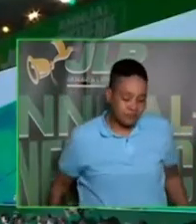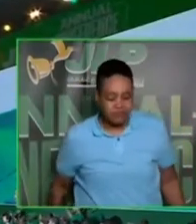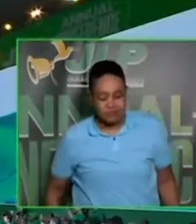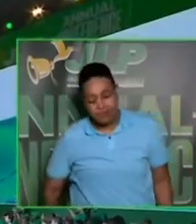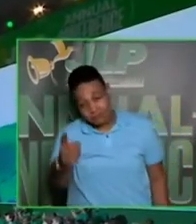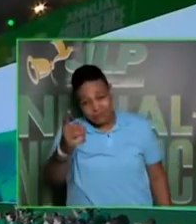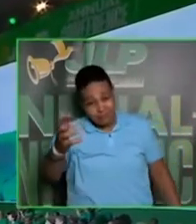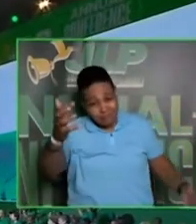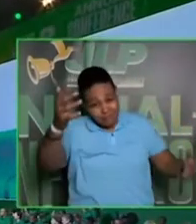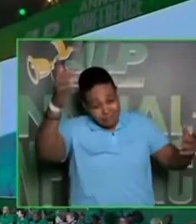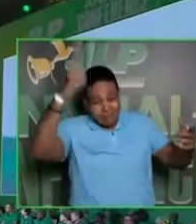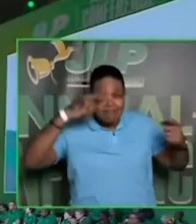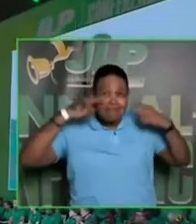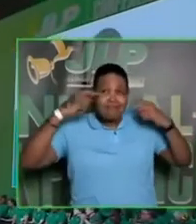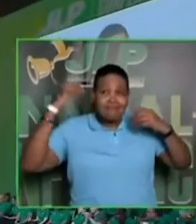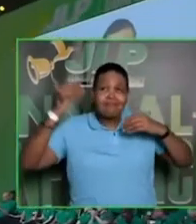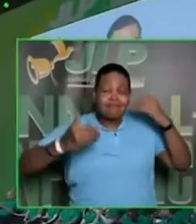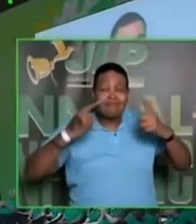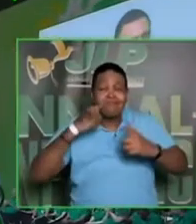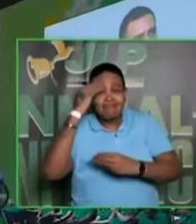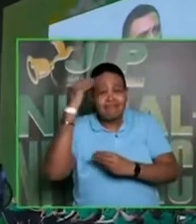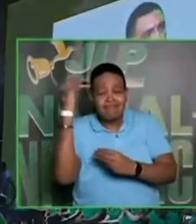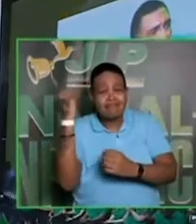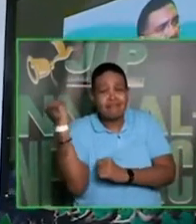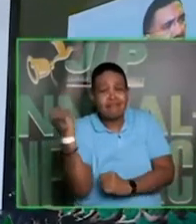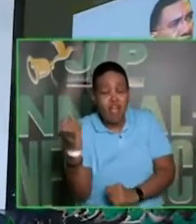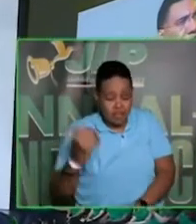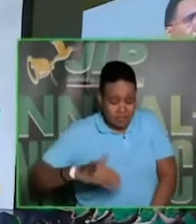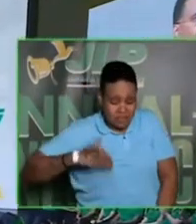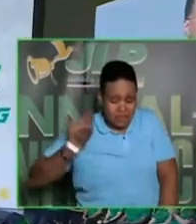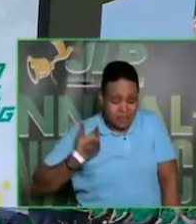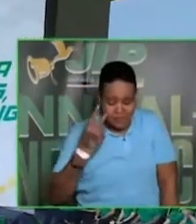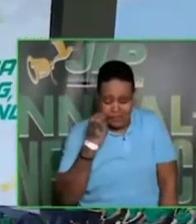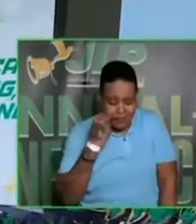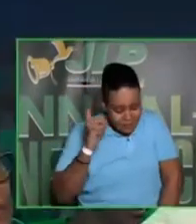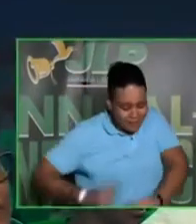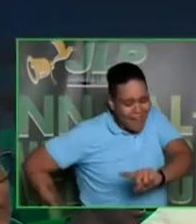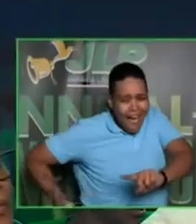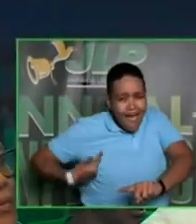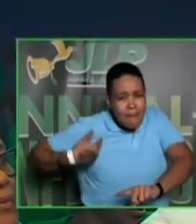occasion, look at yourself and say you're strong. You and can't stop you.